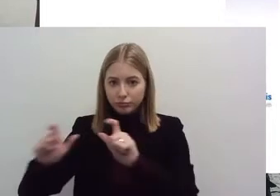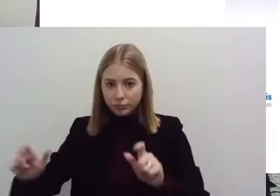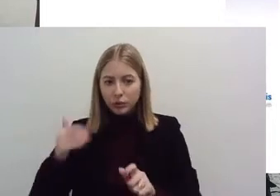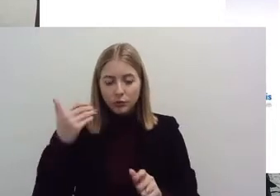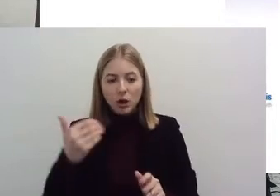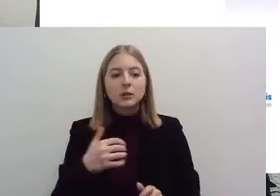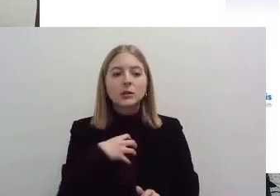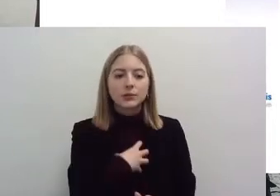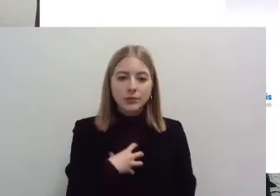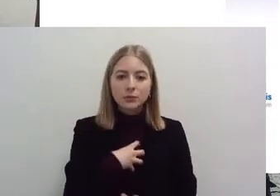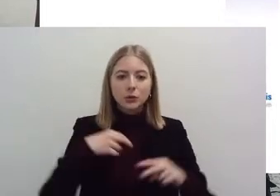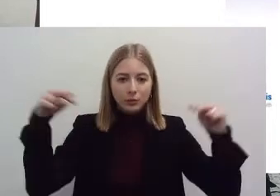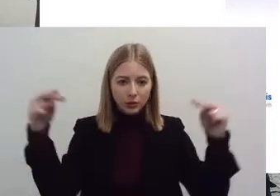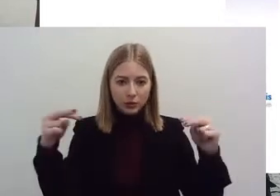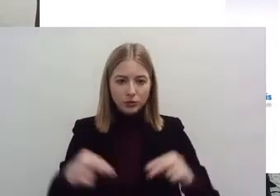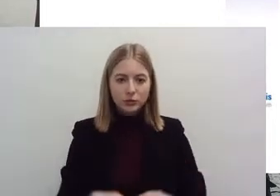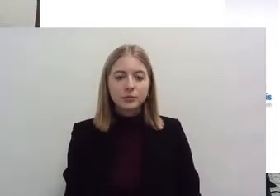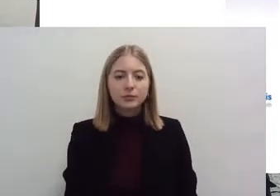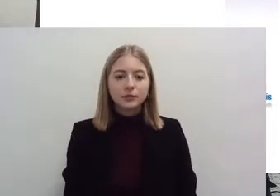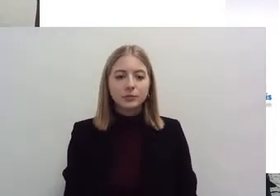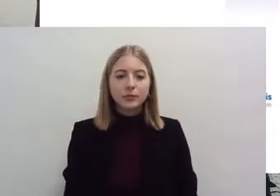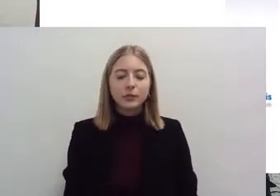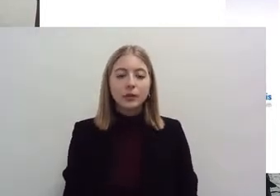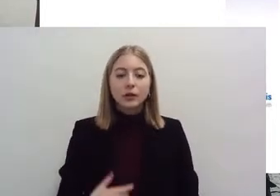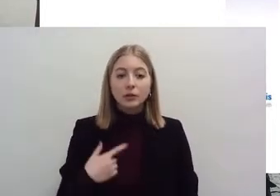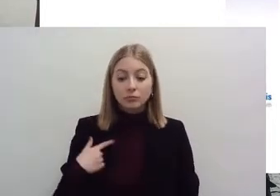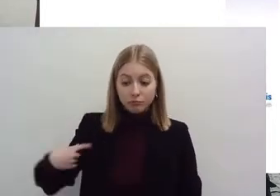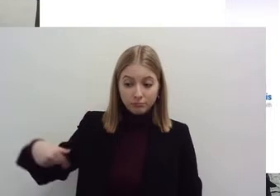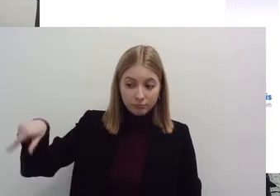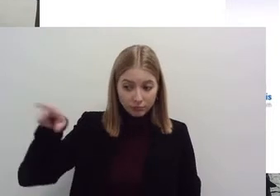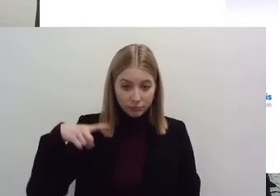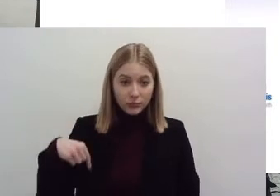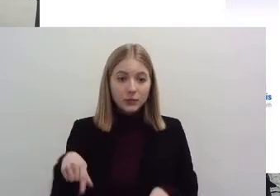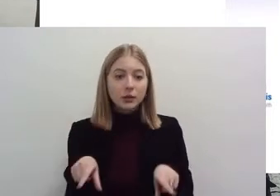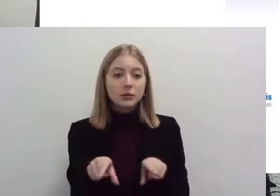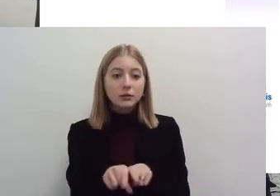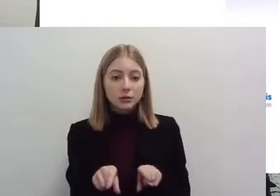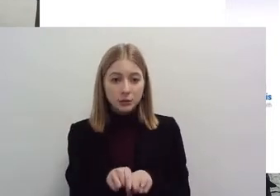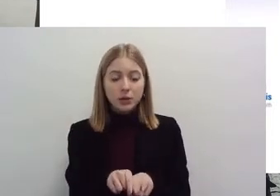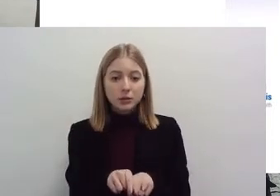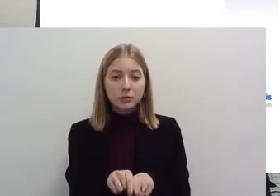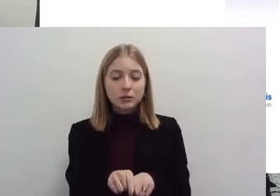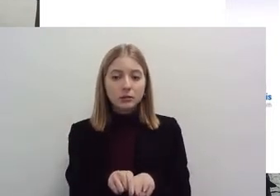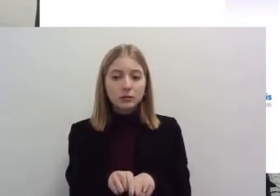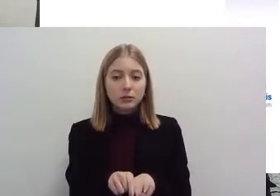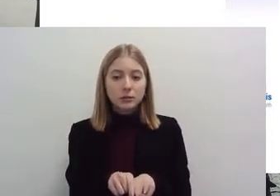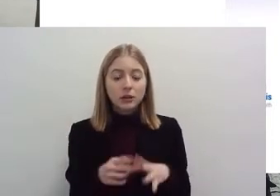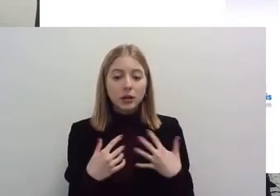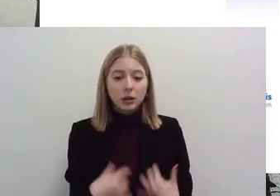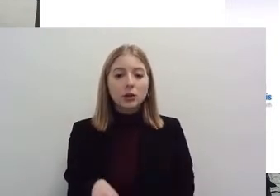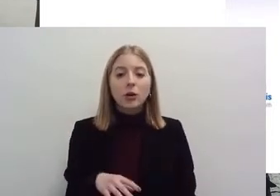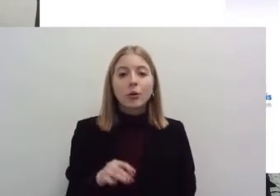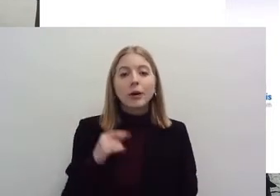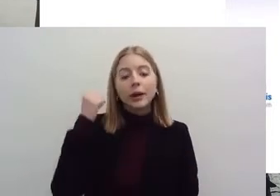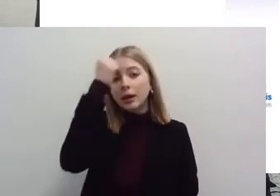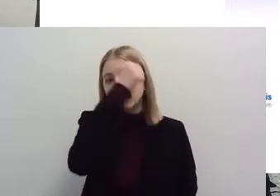We also offer, there is an emphasis on individualized services. So an emphasis on